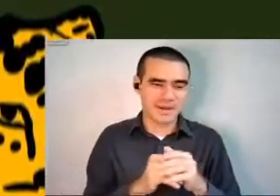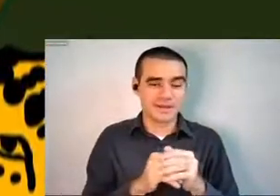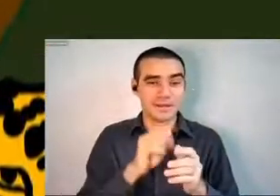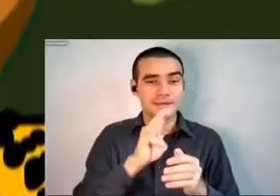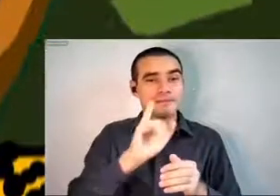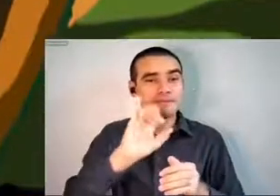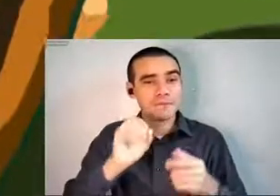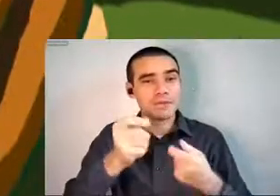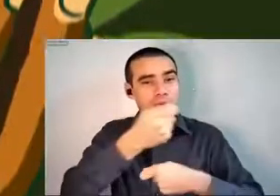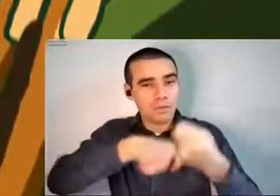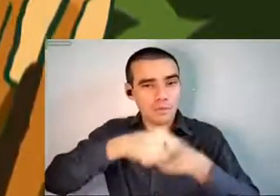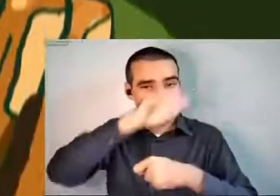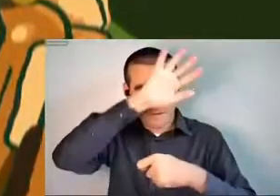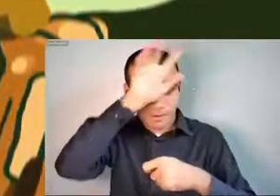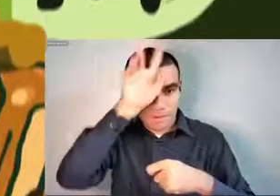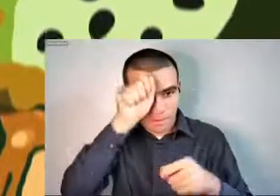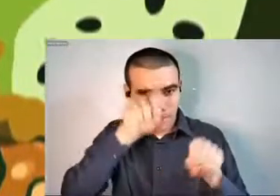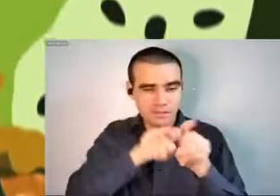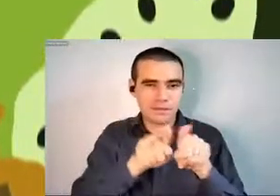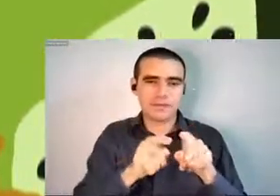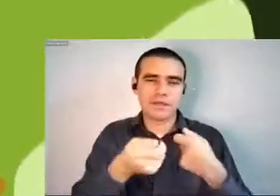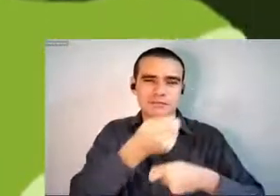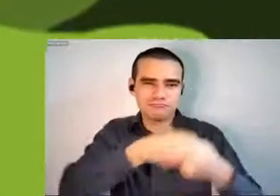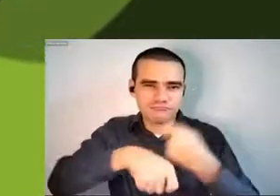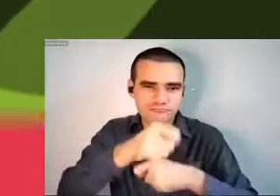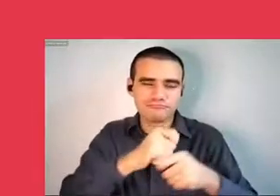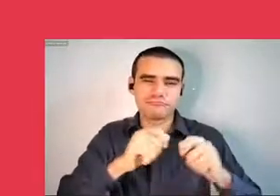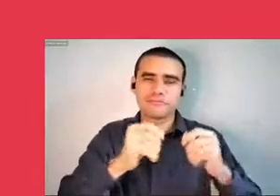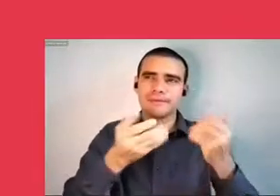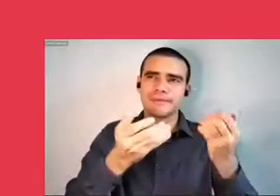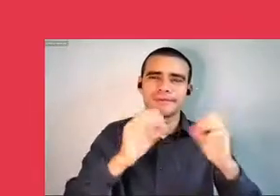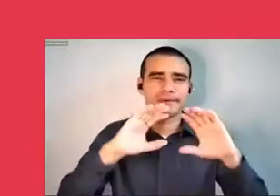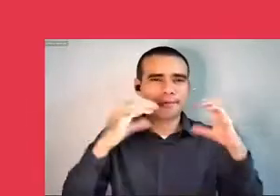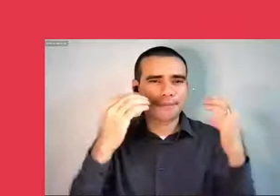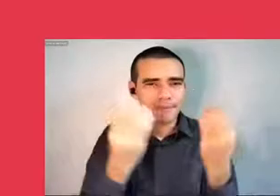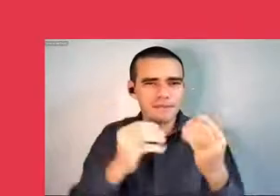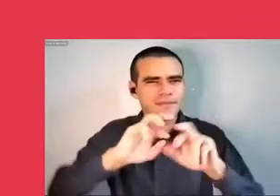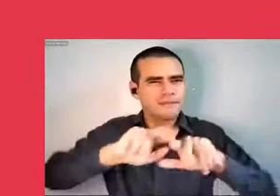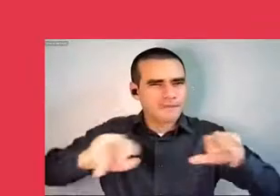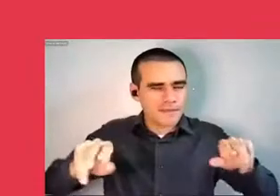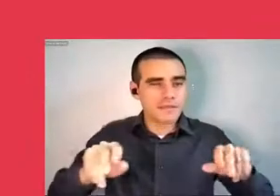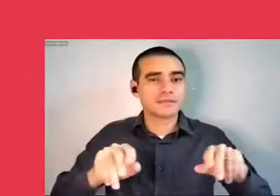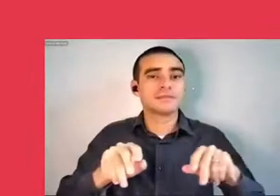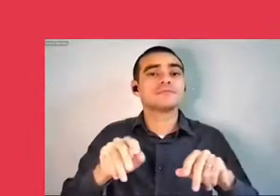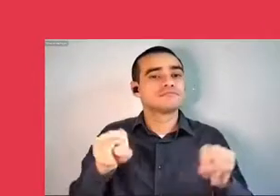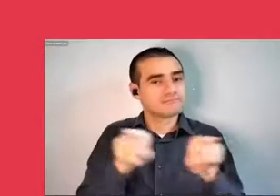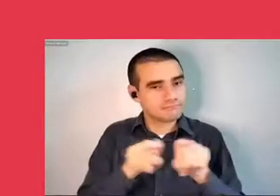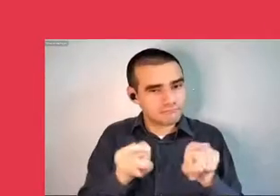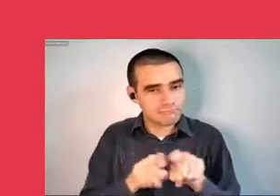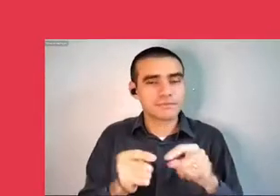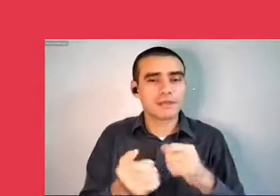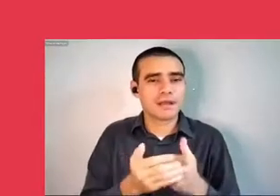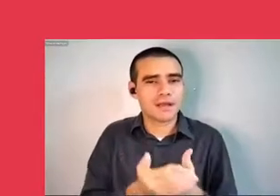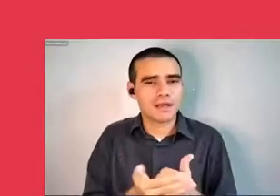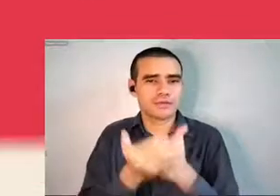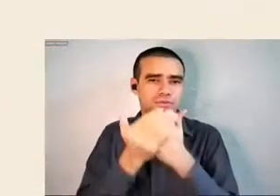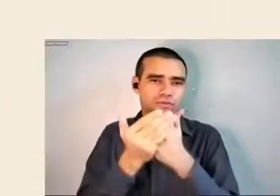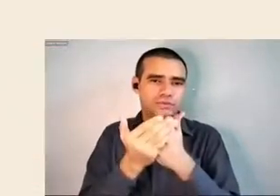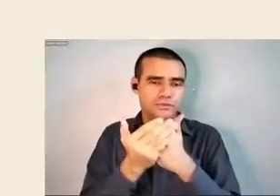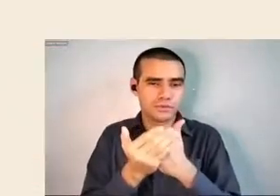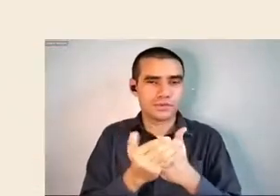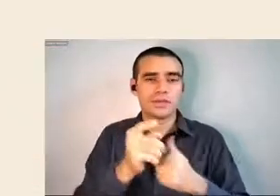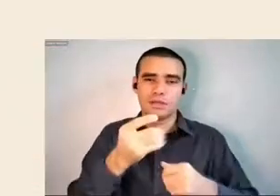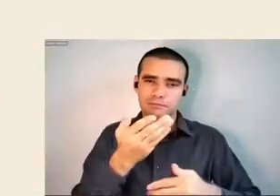social inequalities. We understand that the Amazon bioeconomy and the economic and social activities from this biodiversity is a